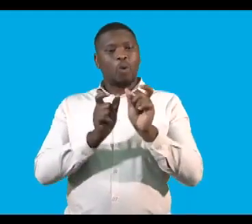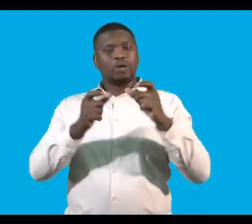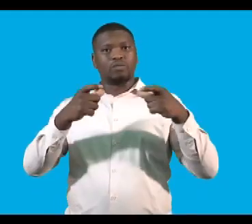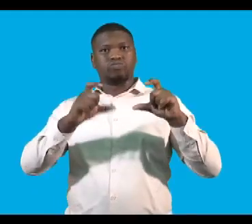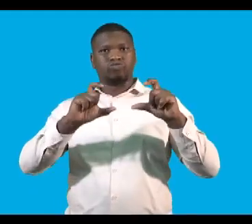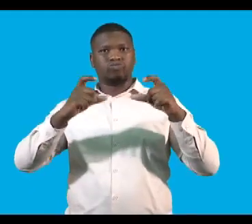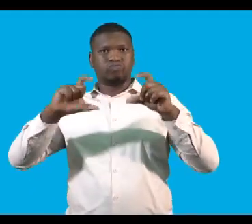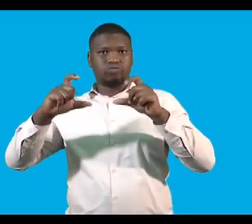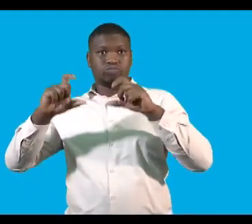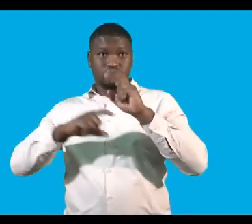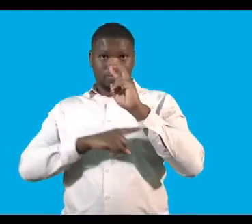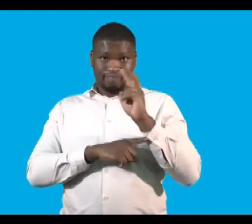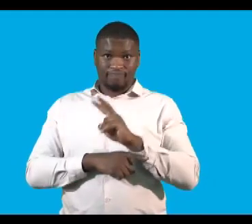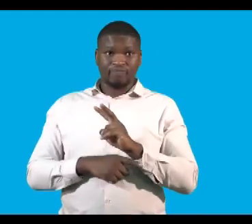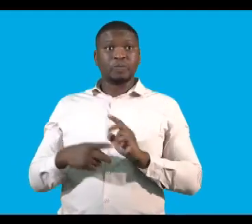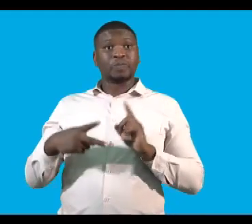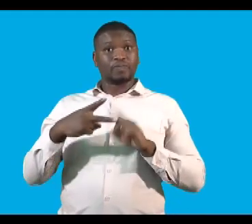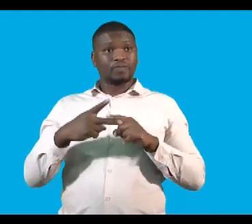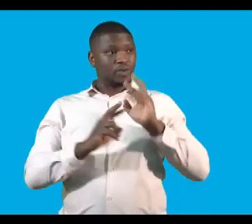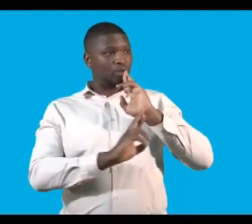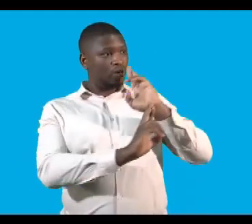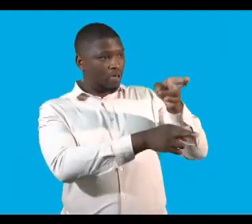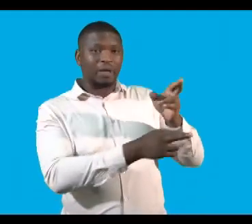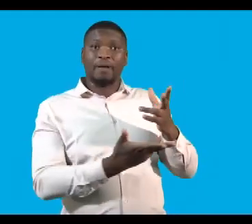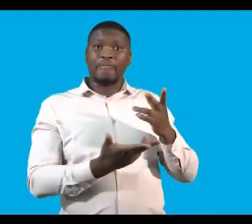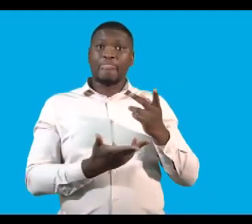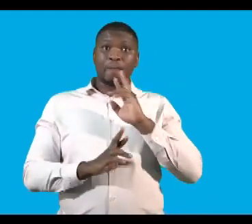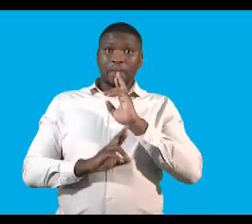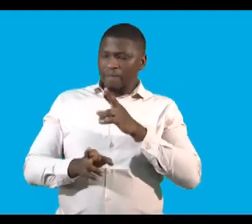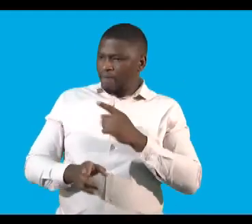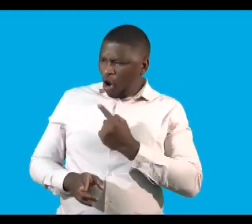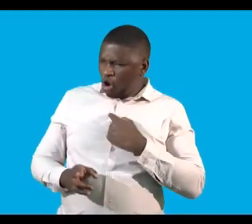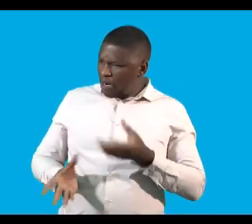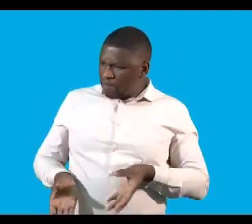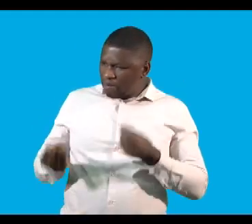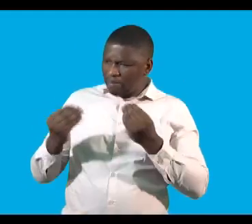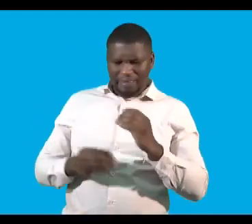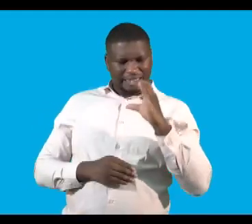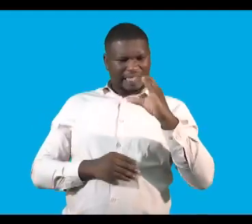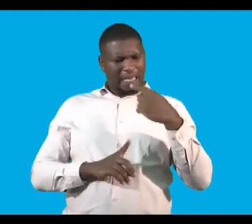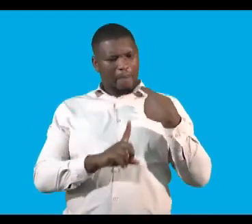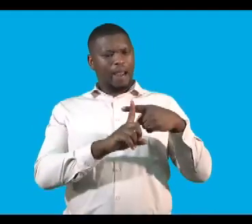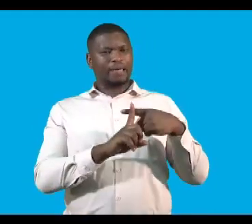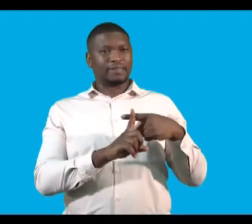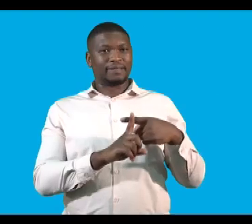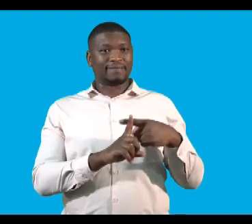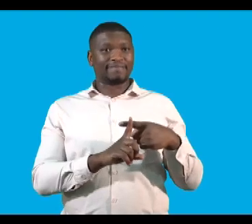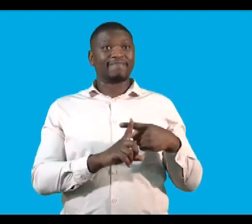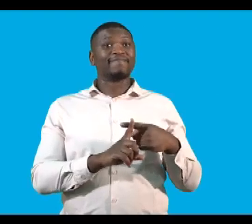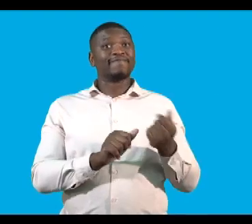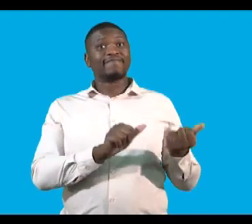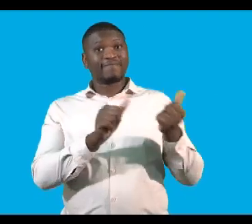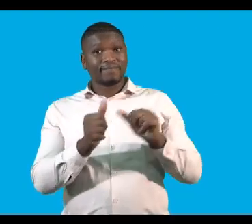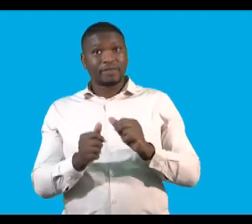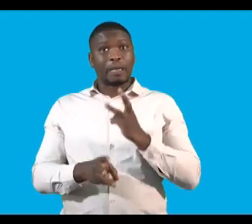in bold text. And the character replies, "And I only got a C+."